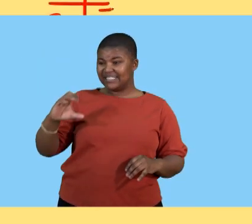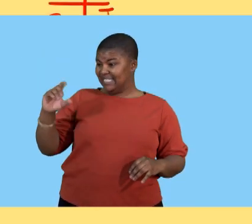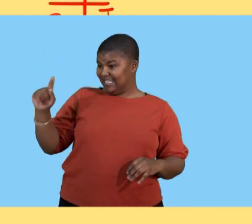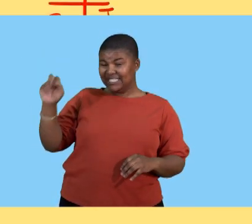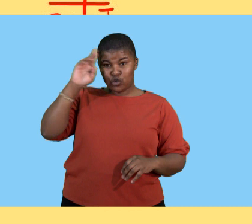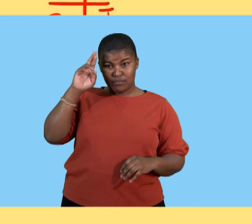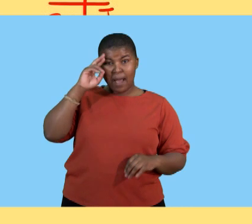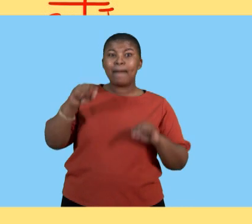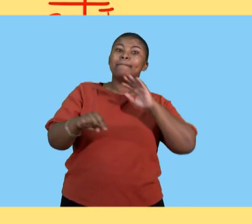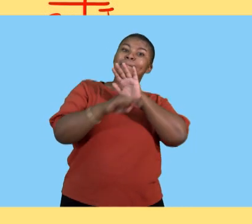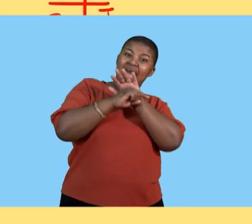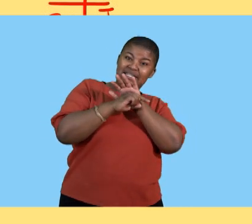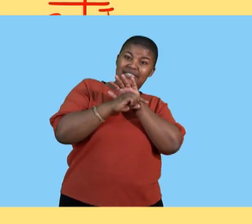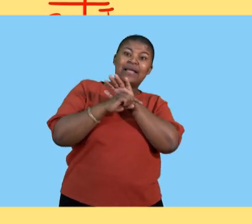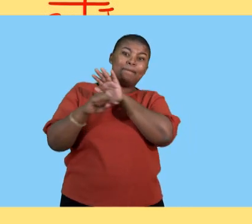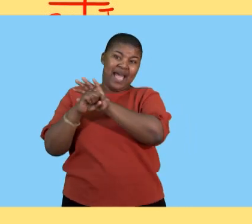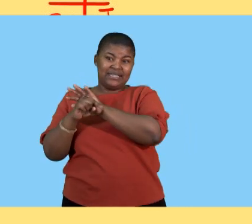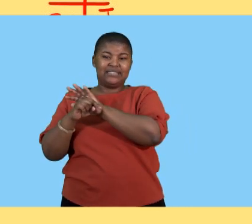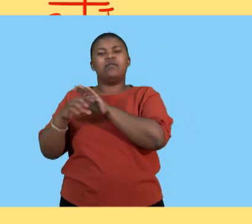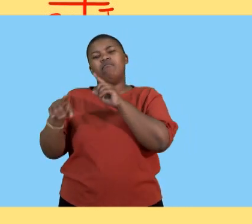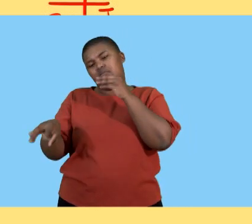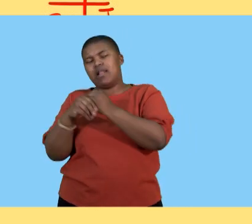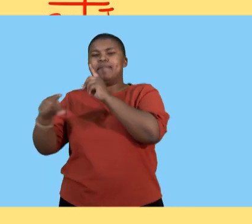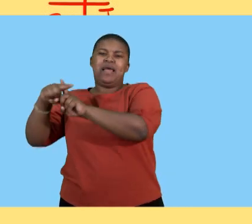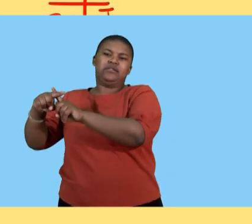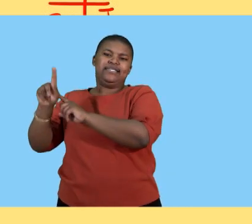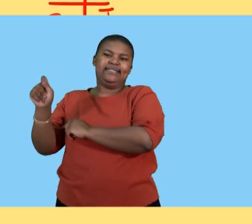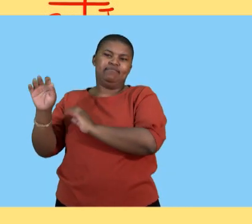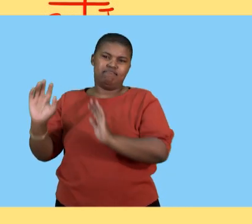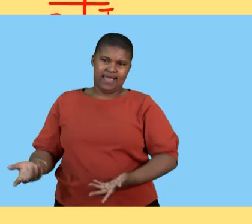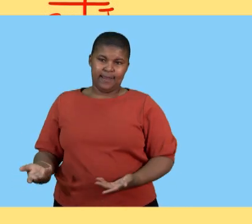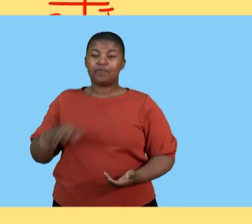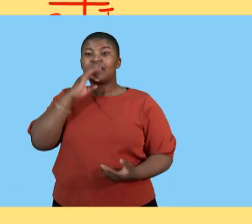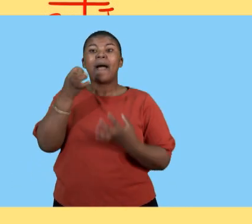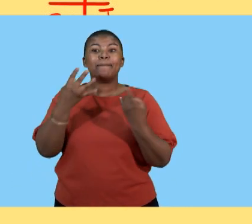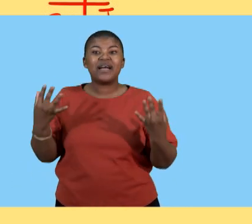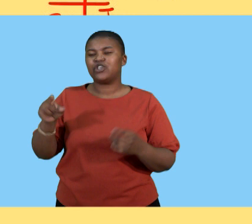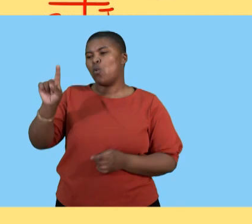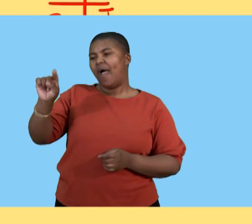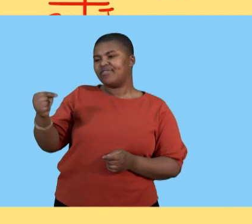discount, and we said it's going to be minus, minus, minus, and plus. Here it's